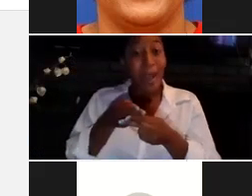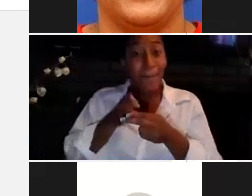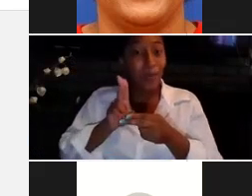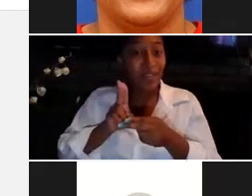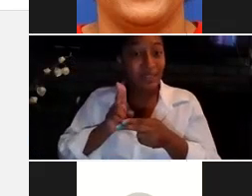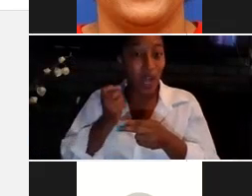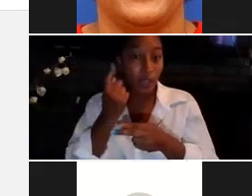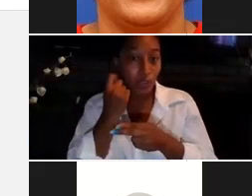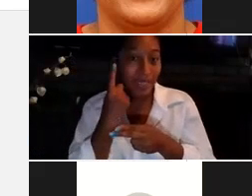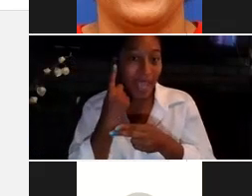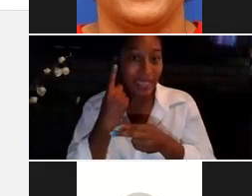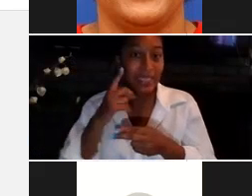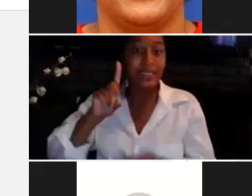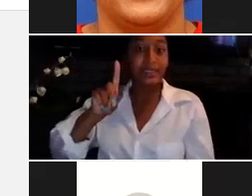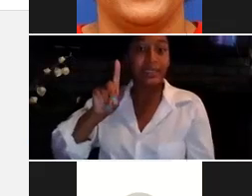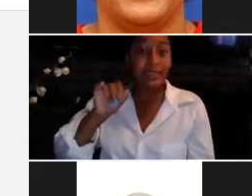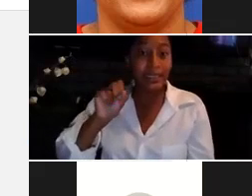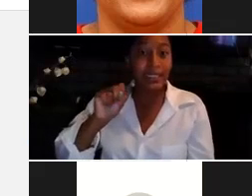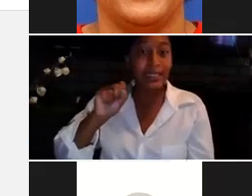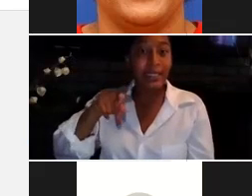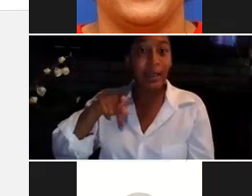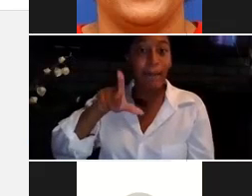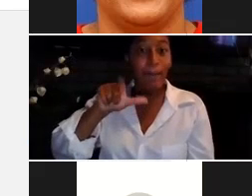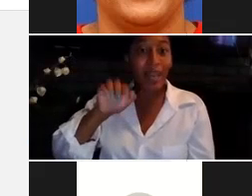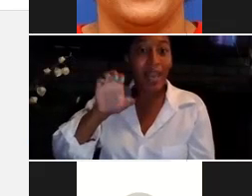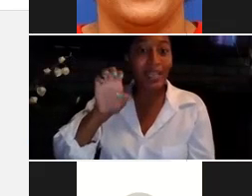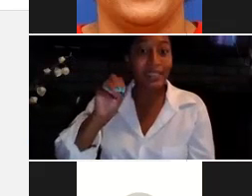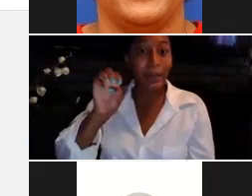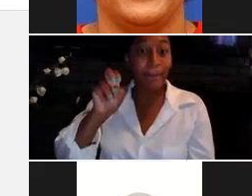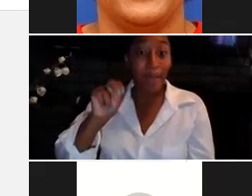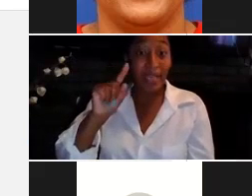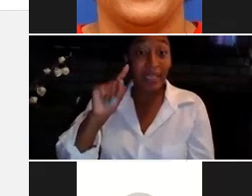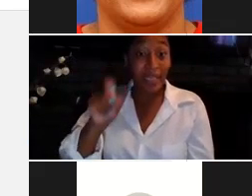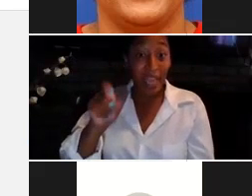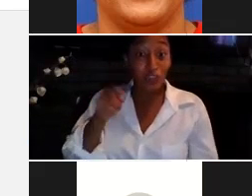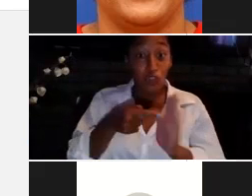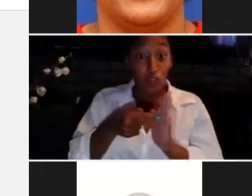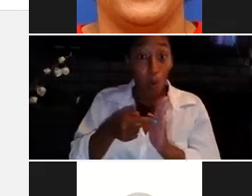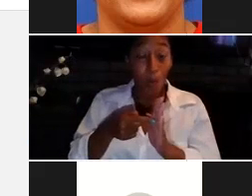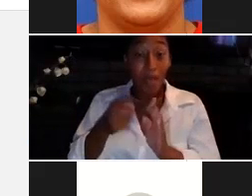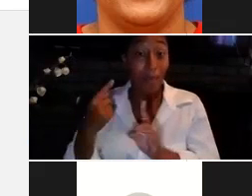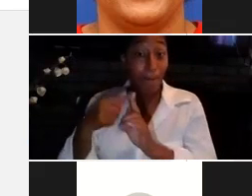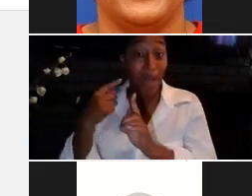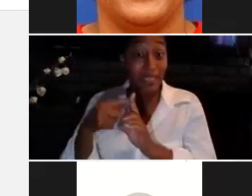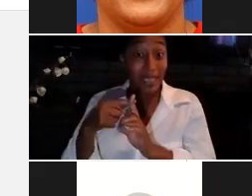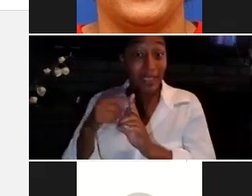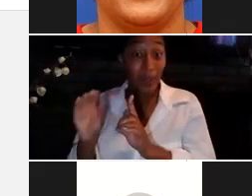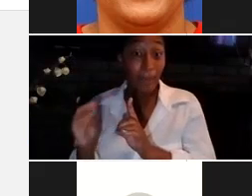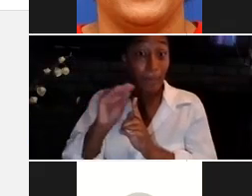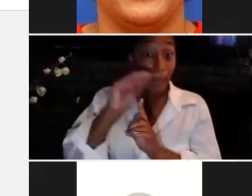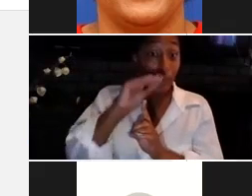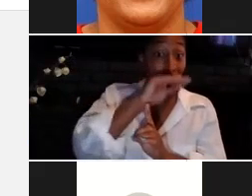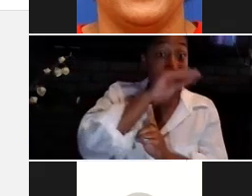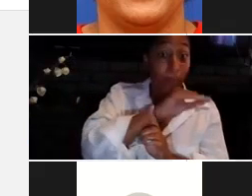displacement that can be positive or negative. All right, and we'll look at that more in more